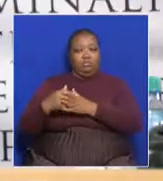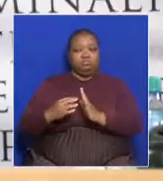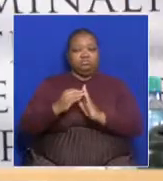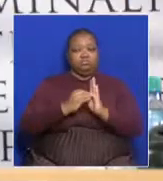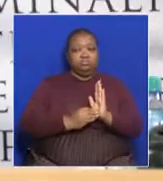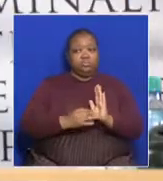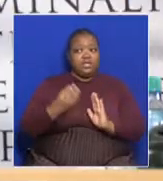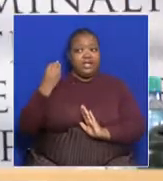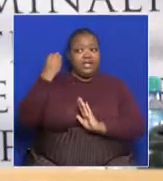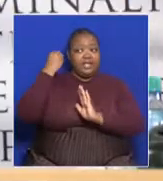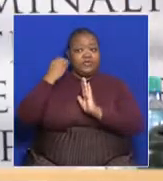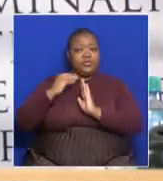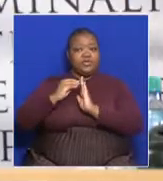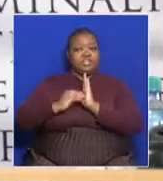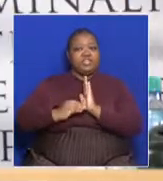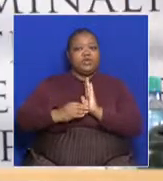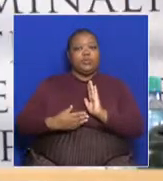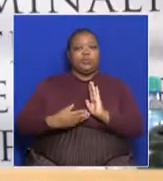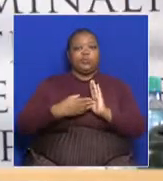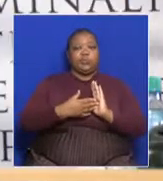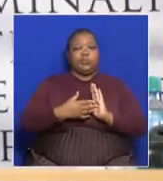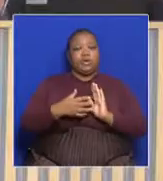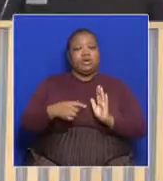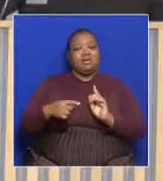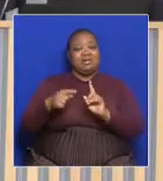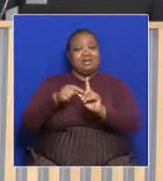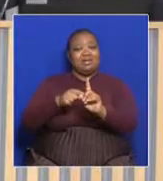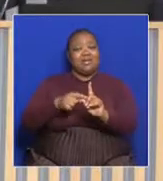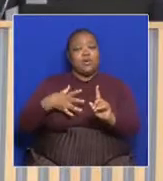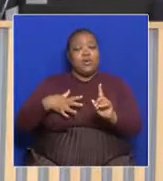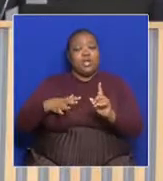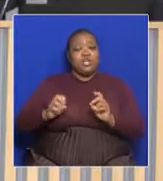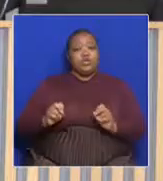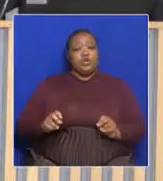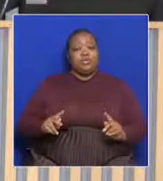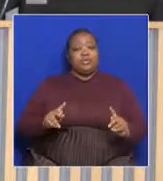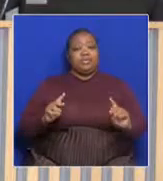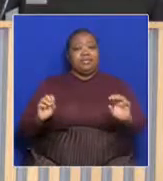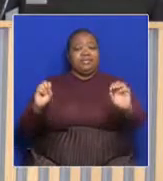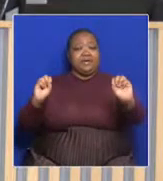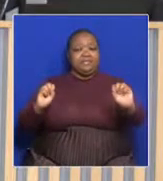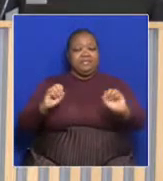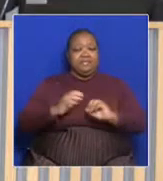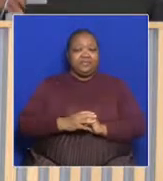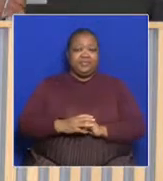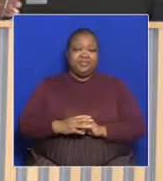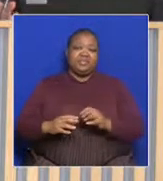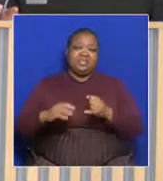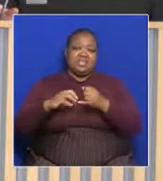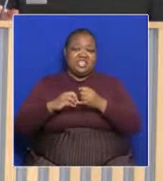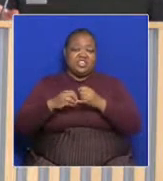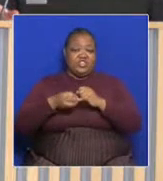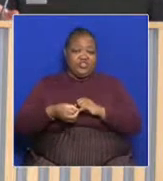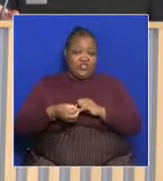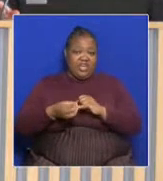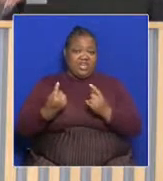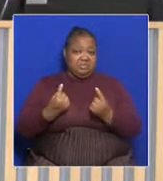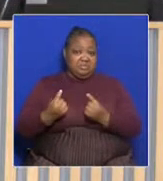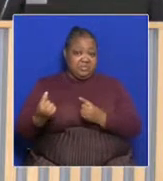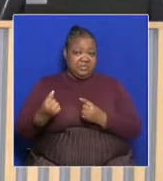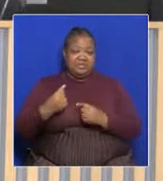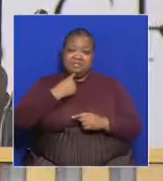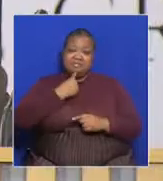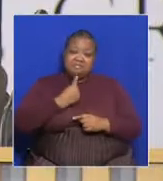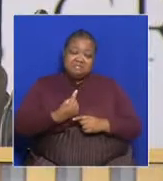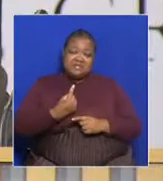And he just wanted an opportunity to highlight them too. Except when he tried to do that, he said it created the impression that he only